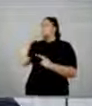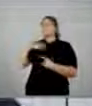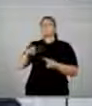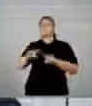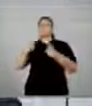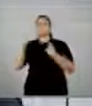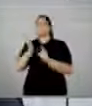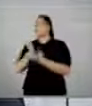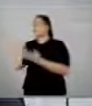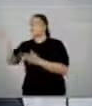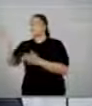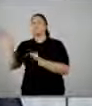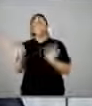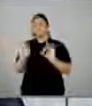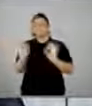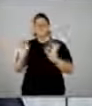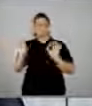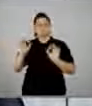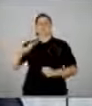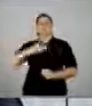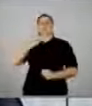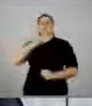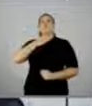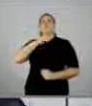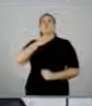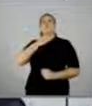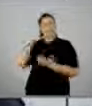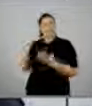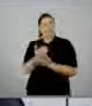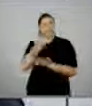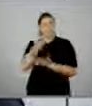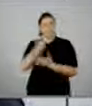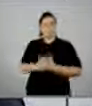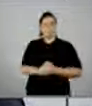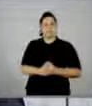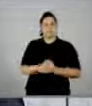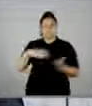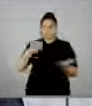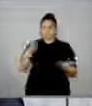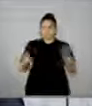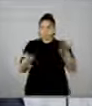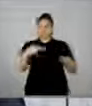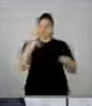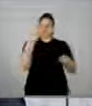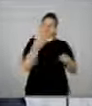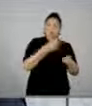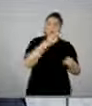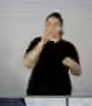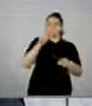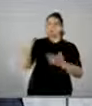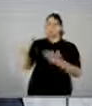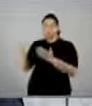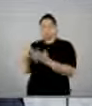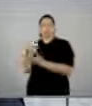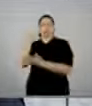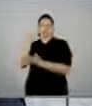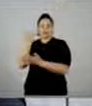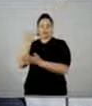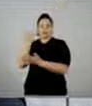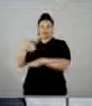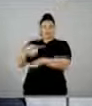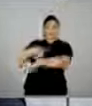safety of the process. That is sacrosanct, I think, to the effectiveness of the vaccine.